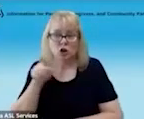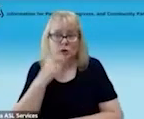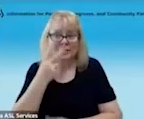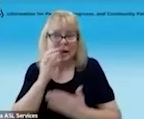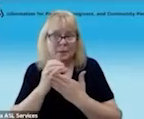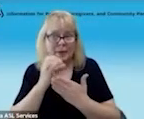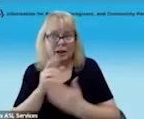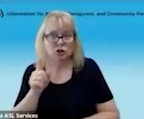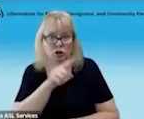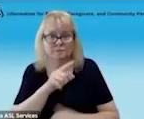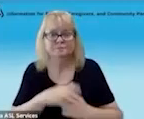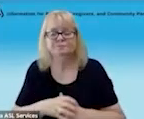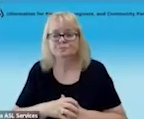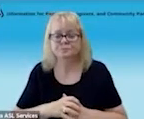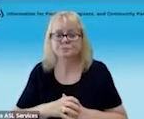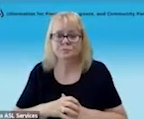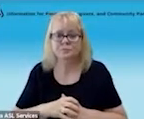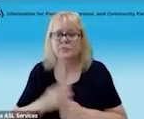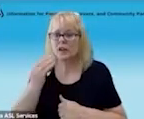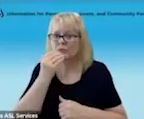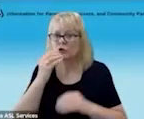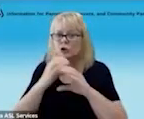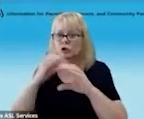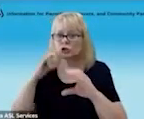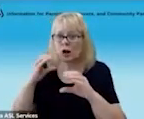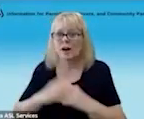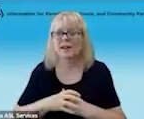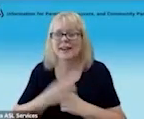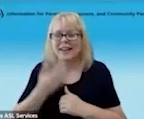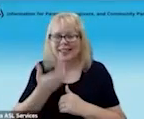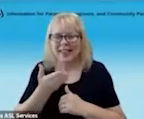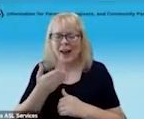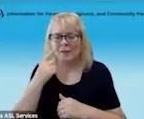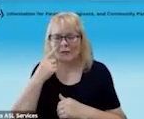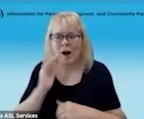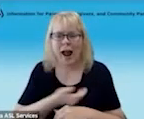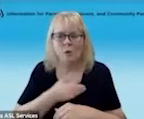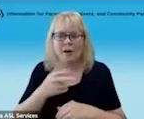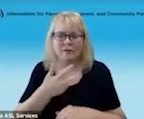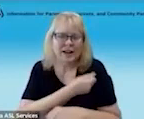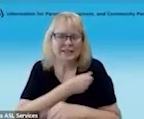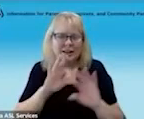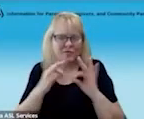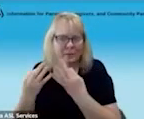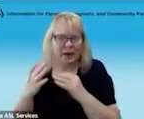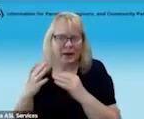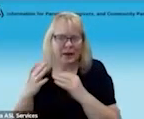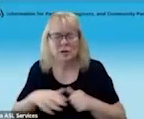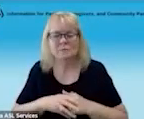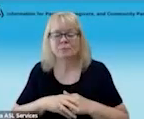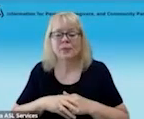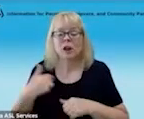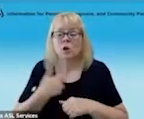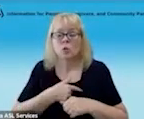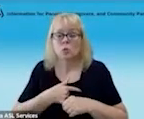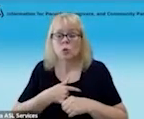I would like to share with you some of the process outcome of our collective effort to support children vaccination. As you can see photo on the left, we